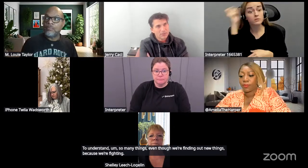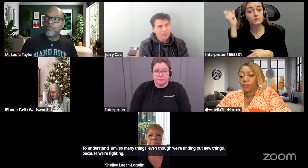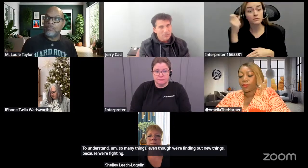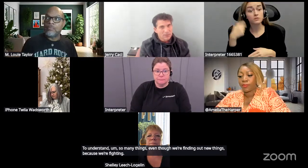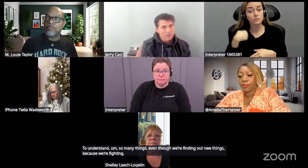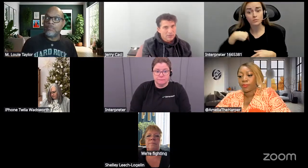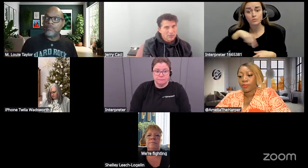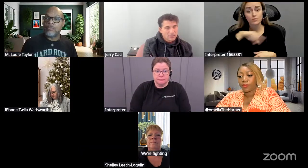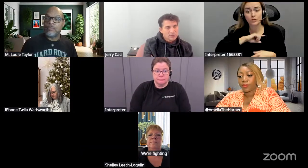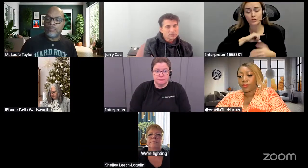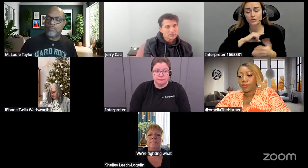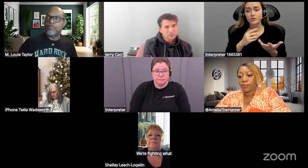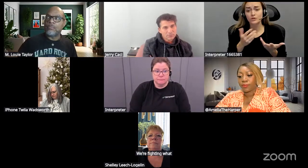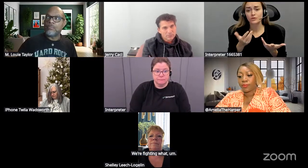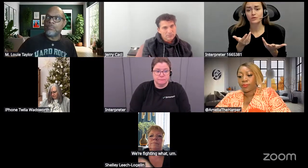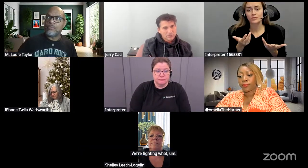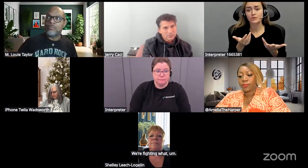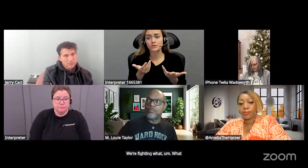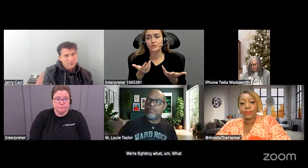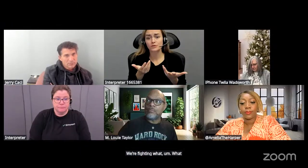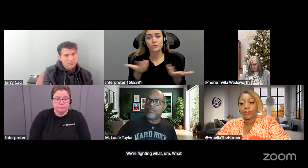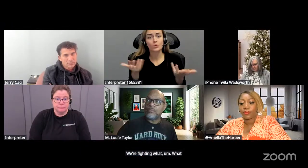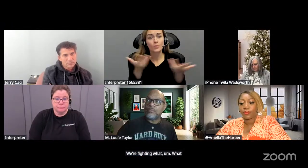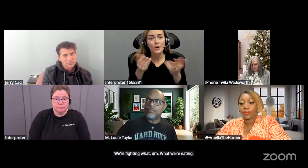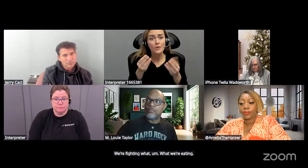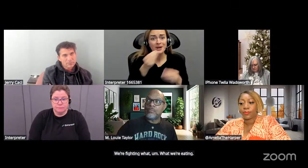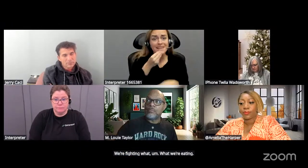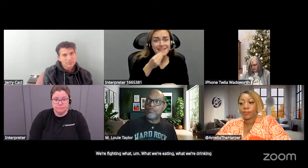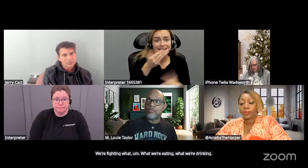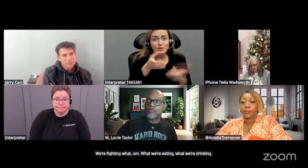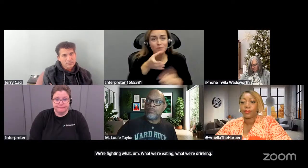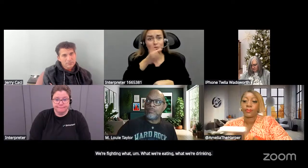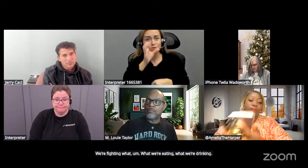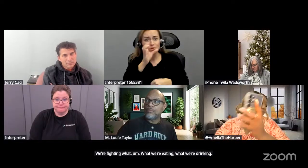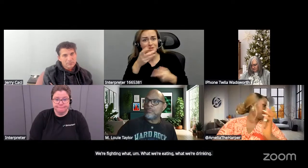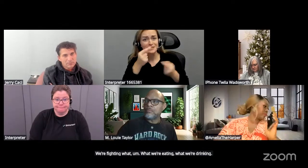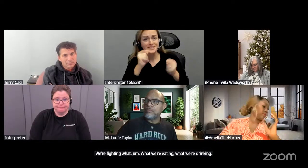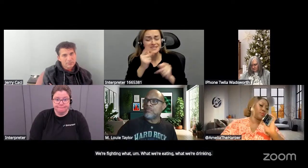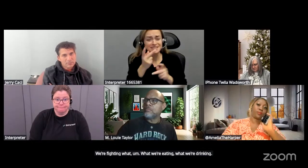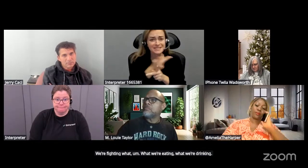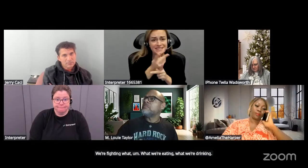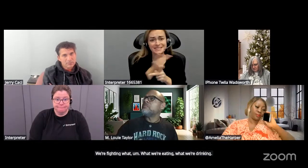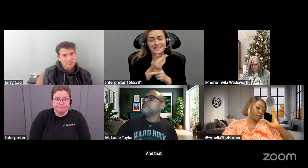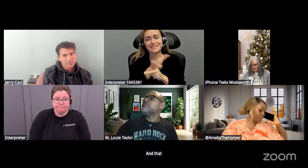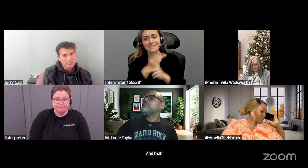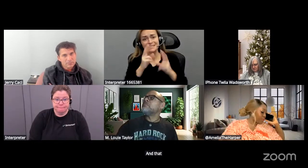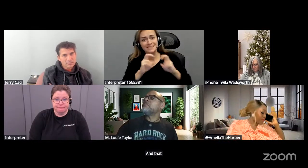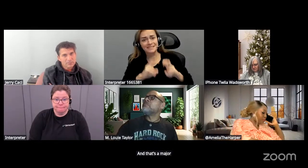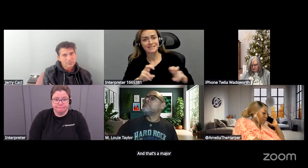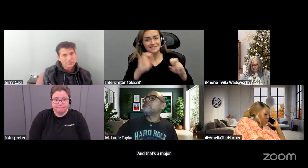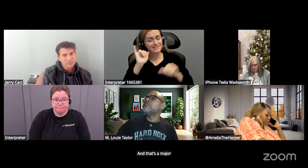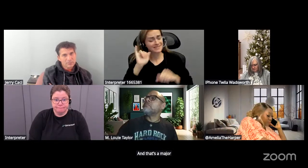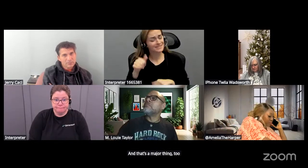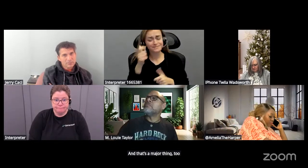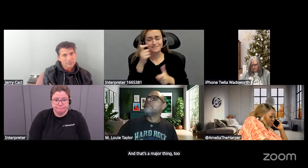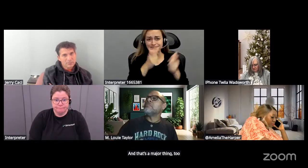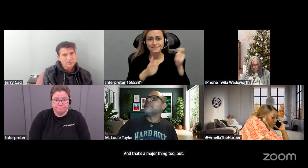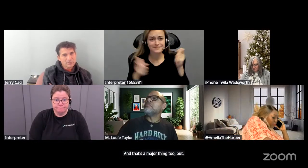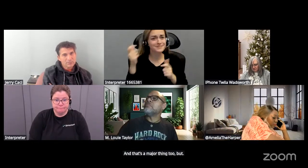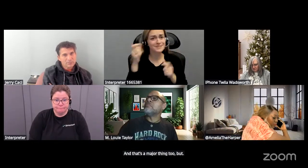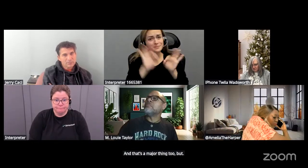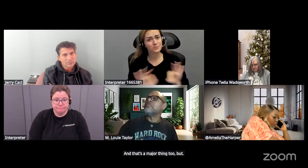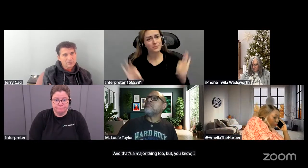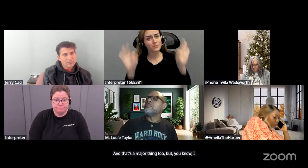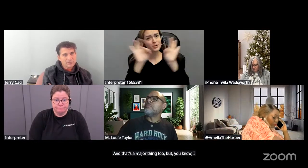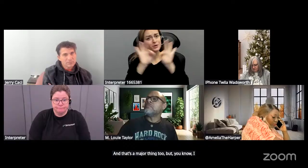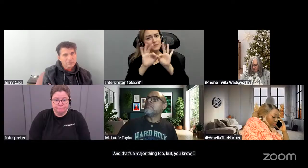we're fighting what we're eating, what we're drinking, and that's a major thing too. But I